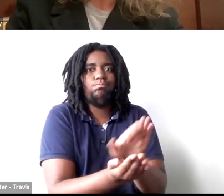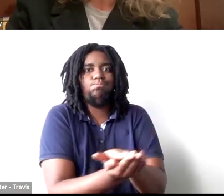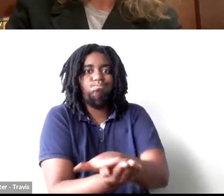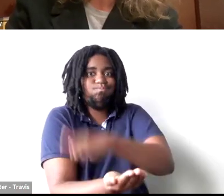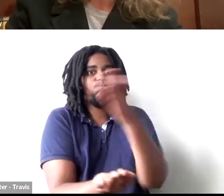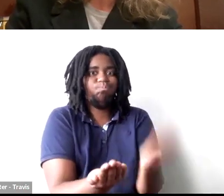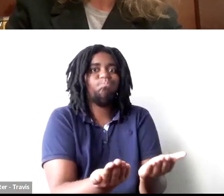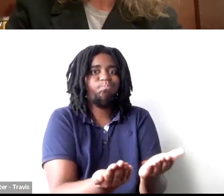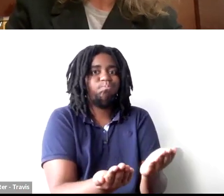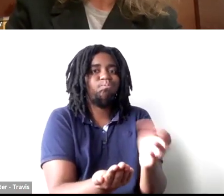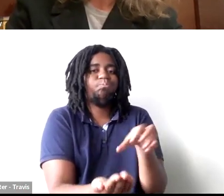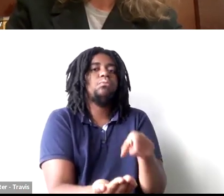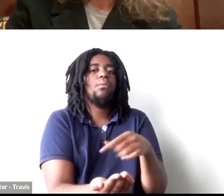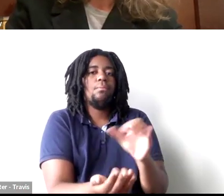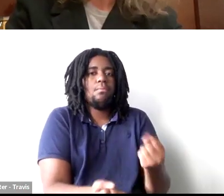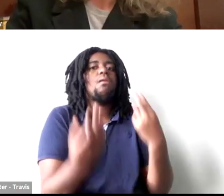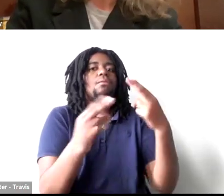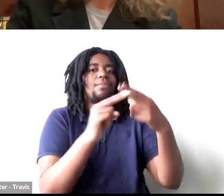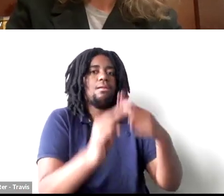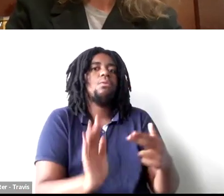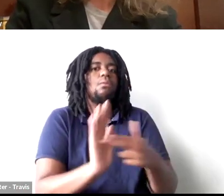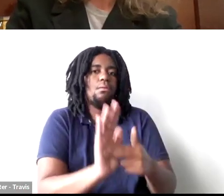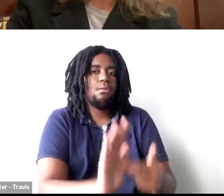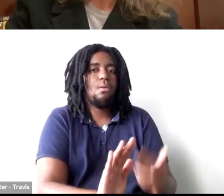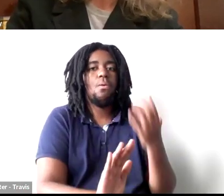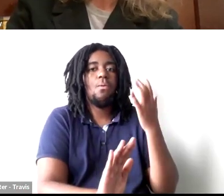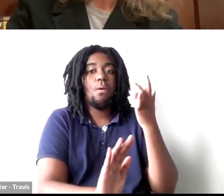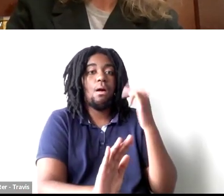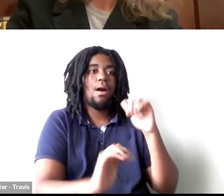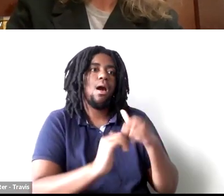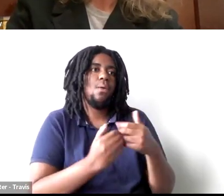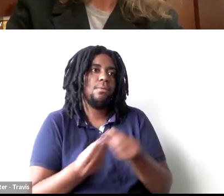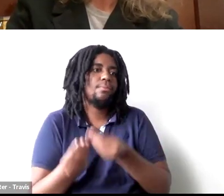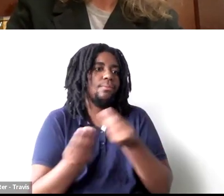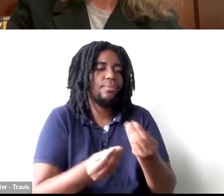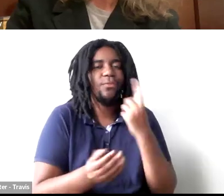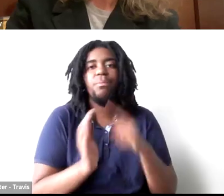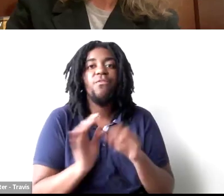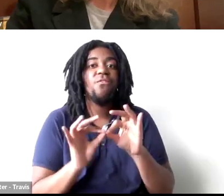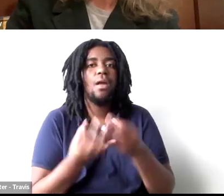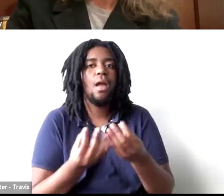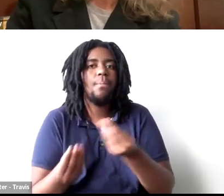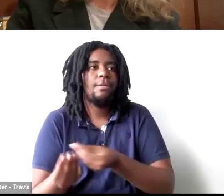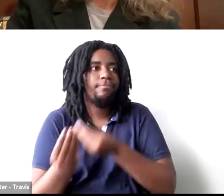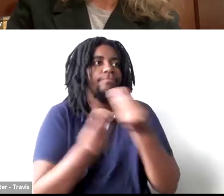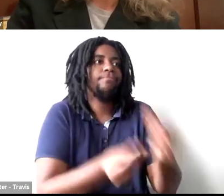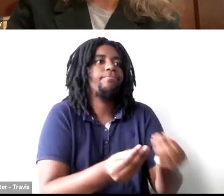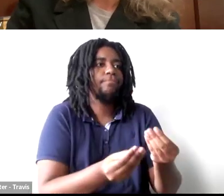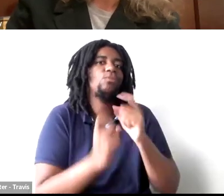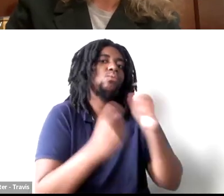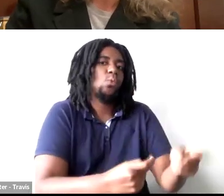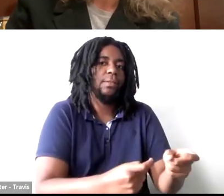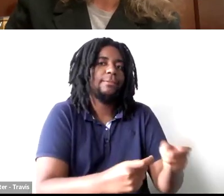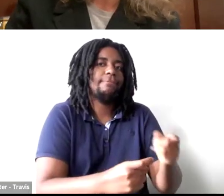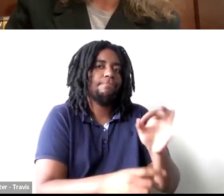those have identification because of how they were given. Such and such family gave them. So you might look